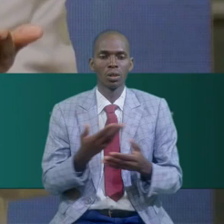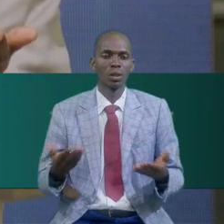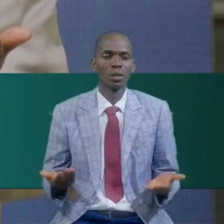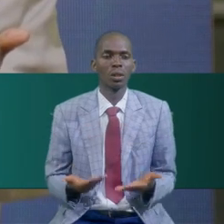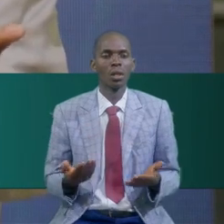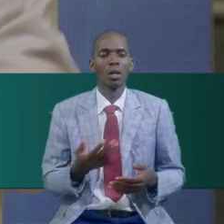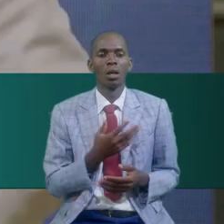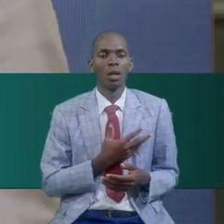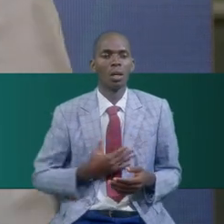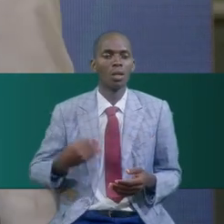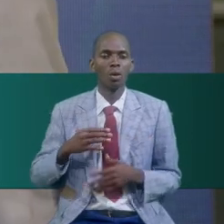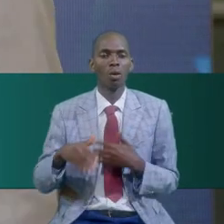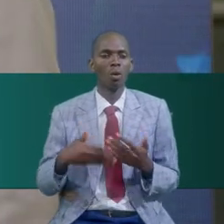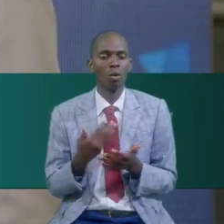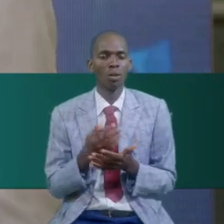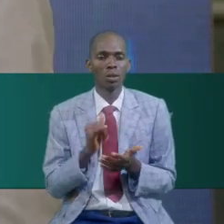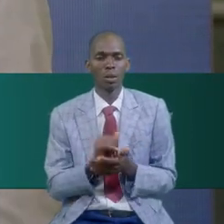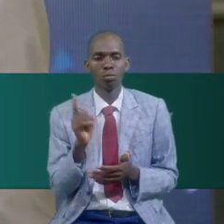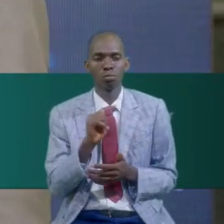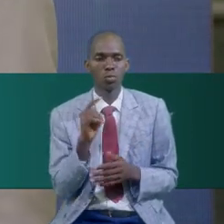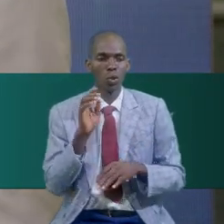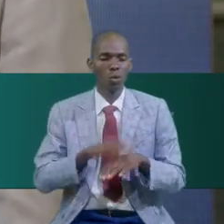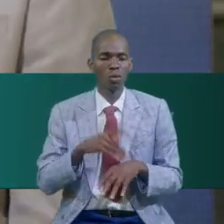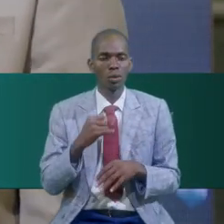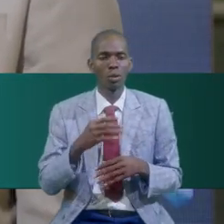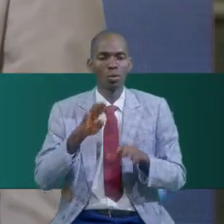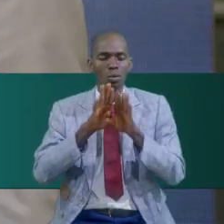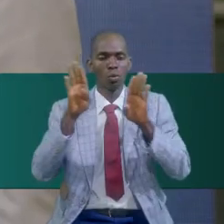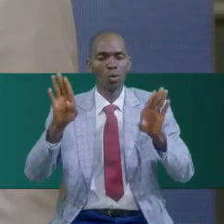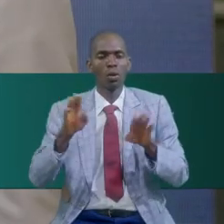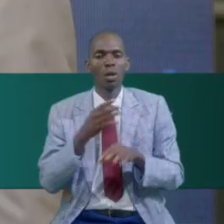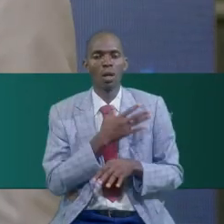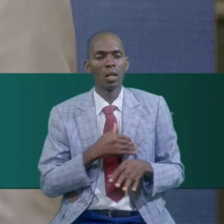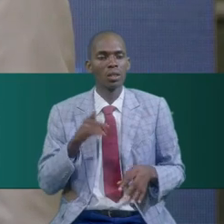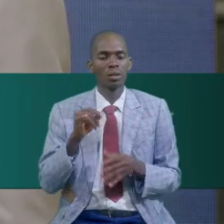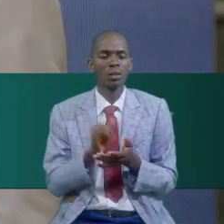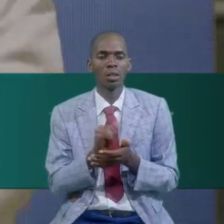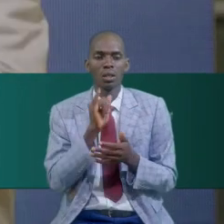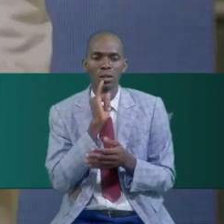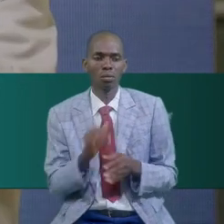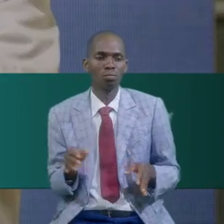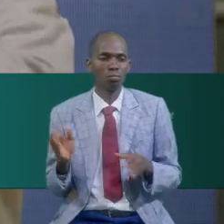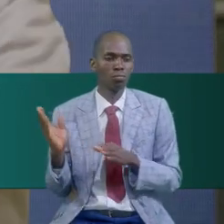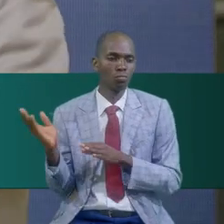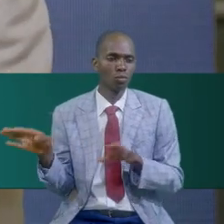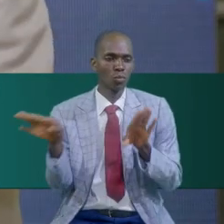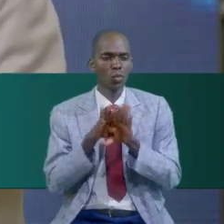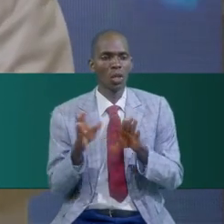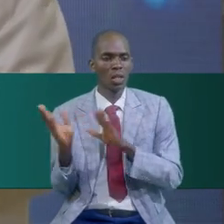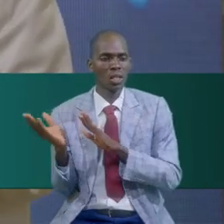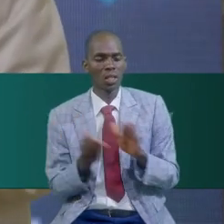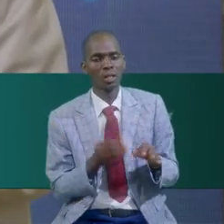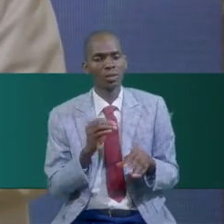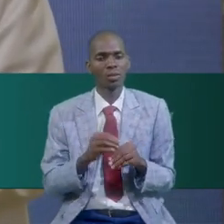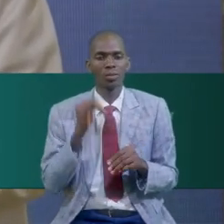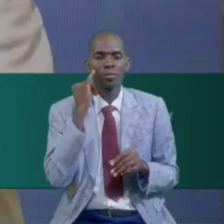piss against the wall, it says, him that has shut up or let in Israel. Verse 22. In